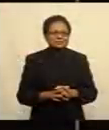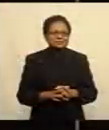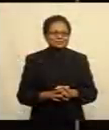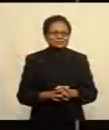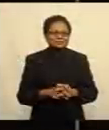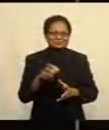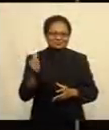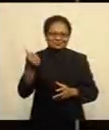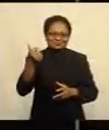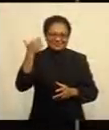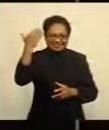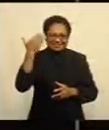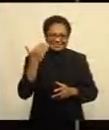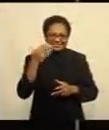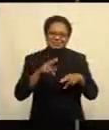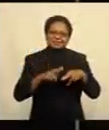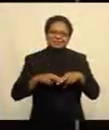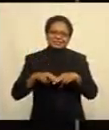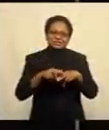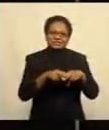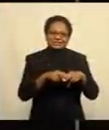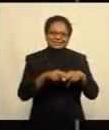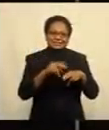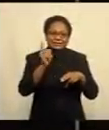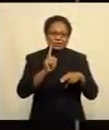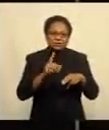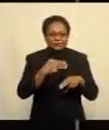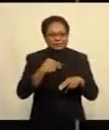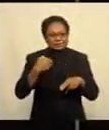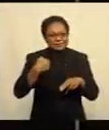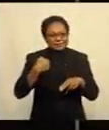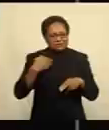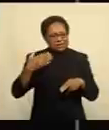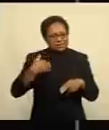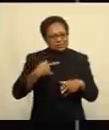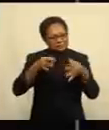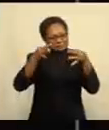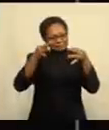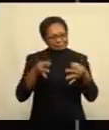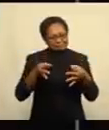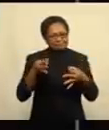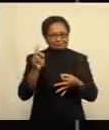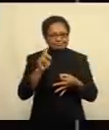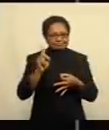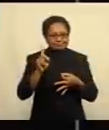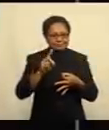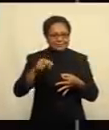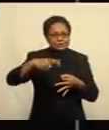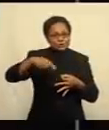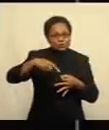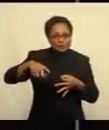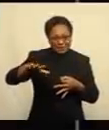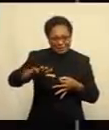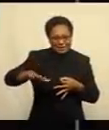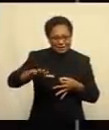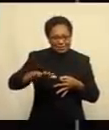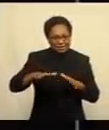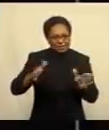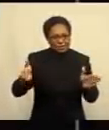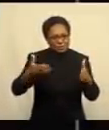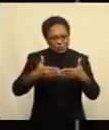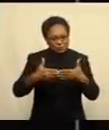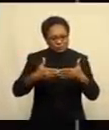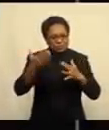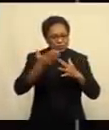Good evening, Fiji. A major decision from the Health Ministry today to lock down the Central Division, beginning from